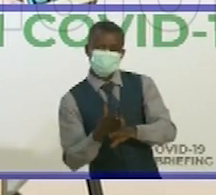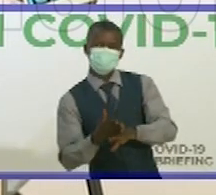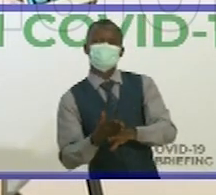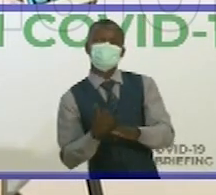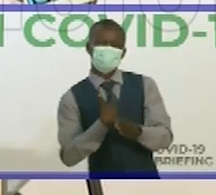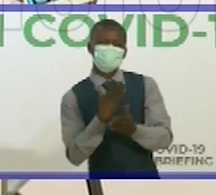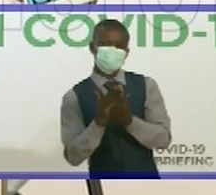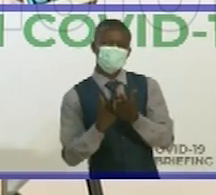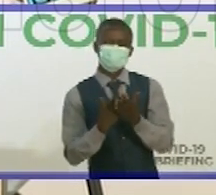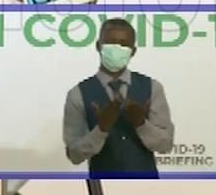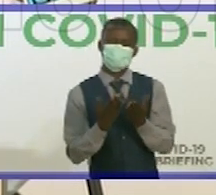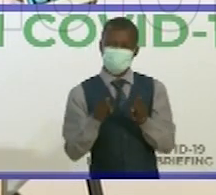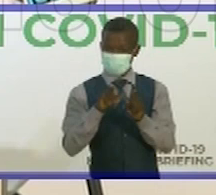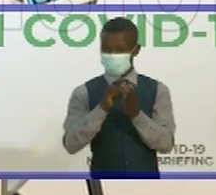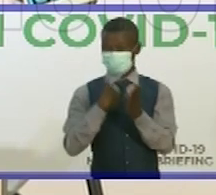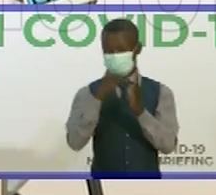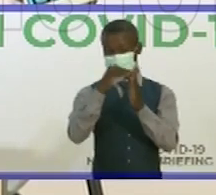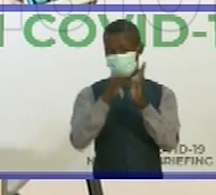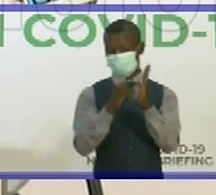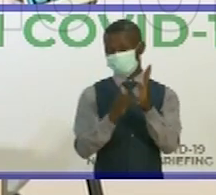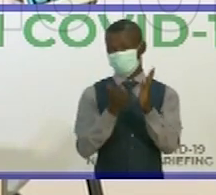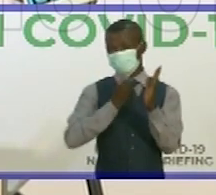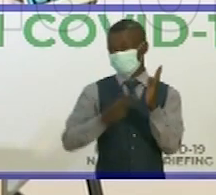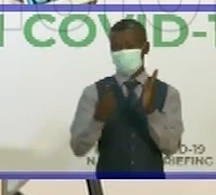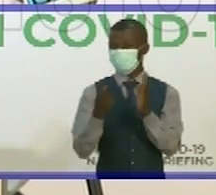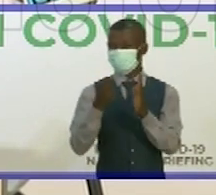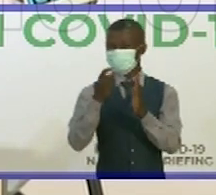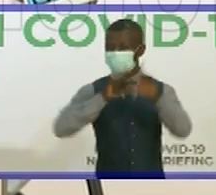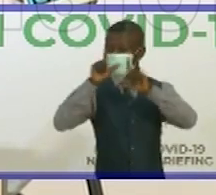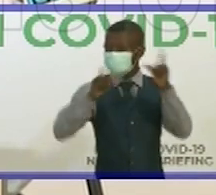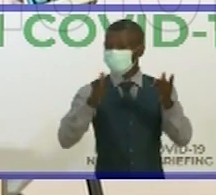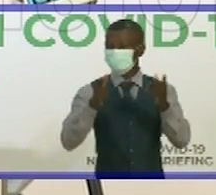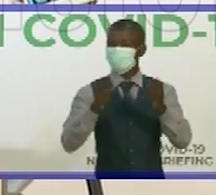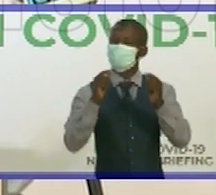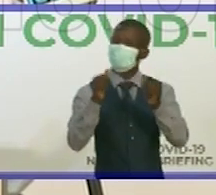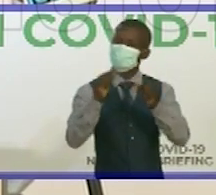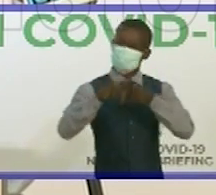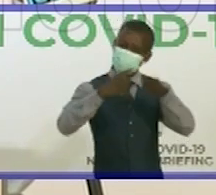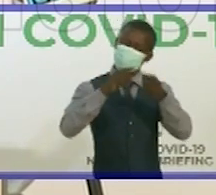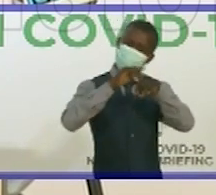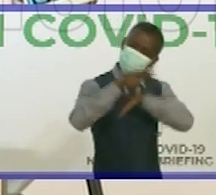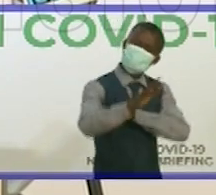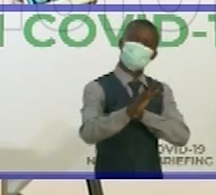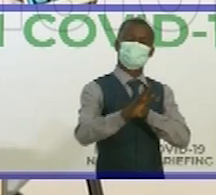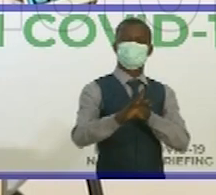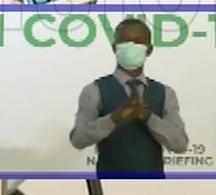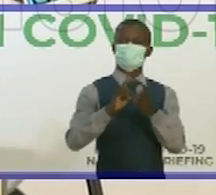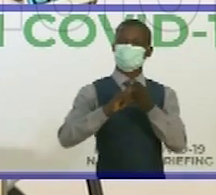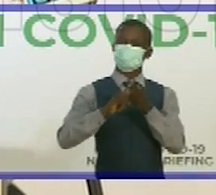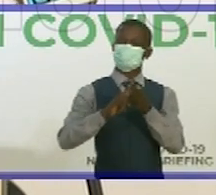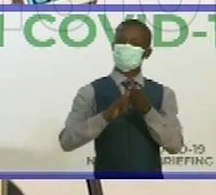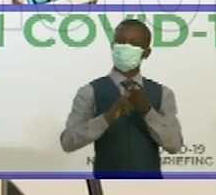now, I listed them during my speech today. If you have any of those symptoms, you have to go early enough to an accredited